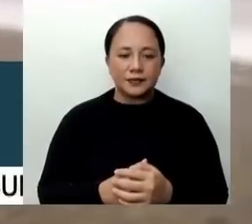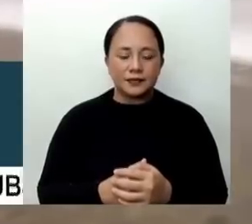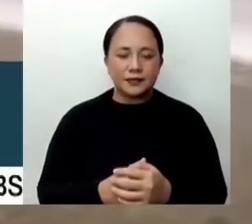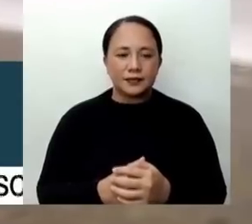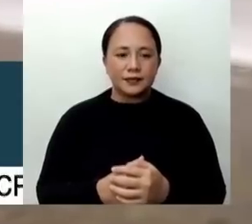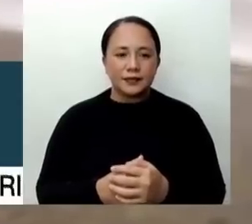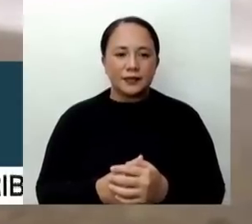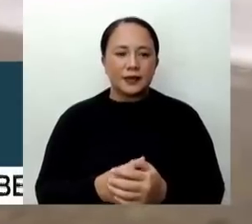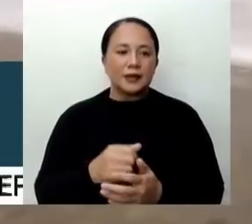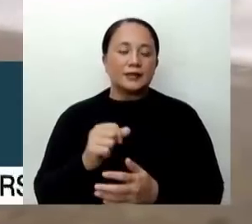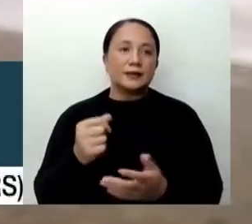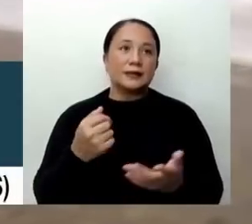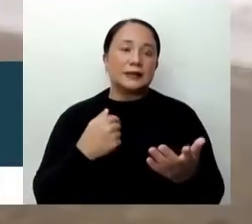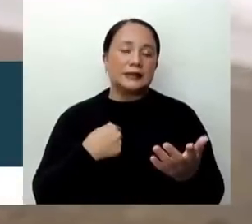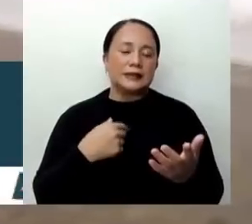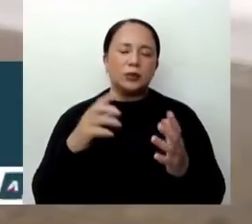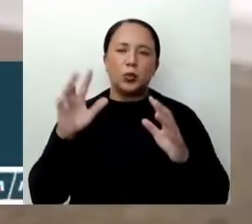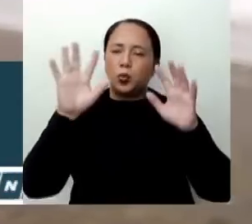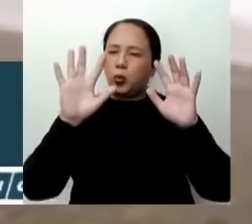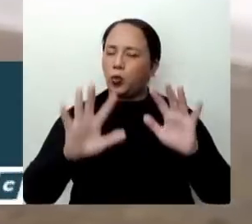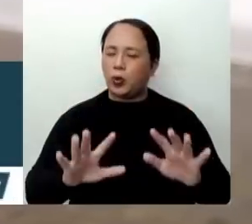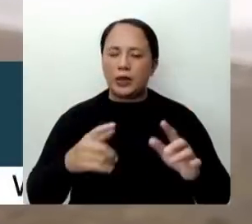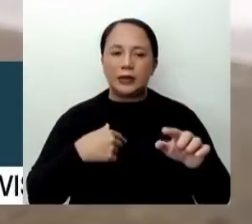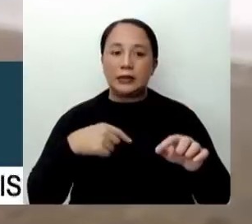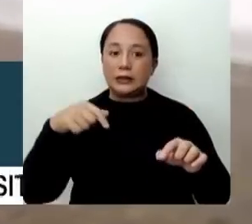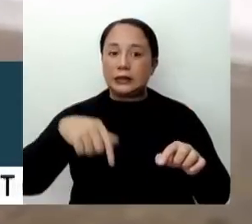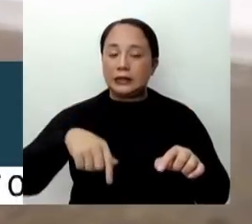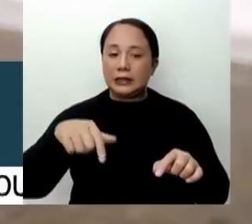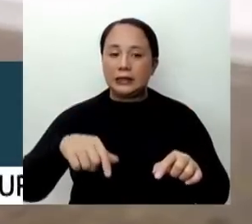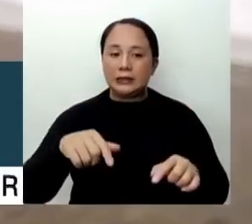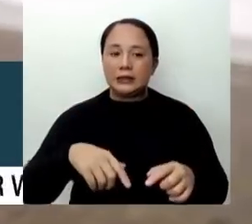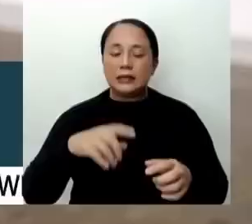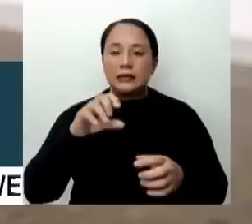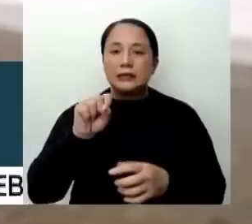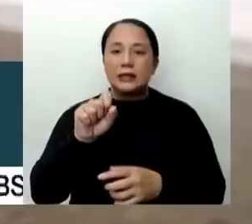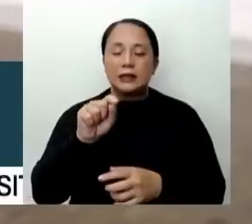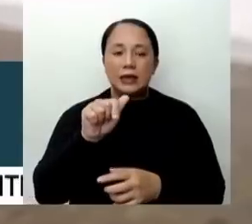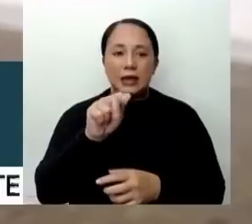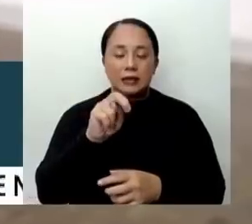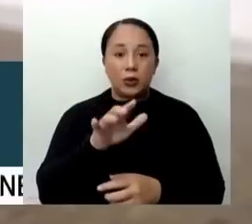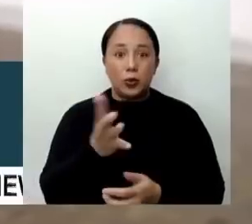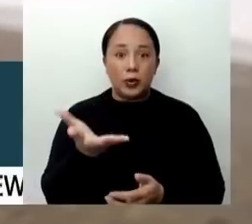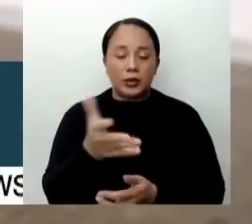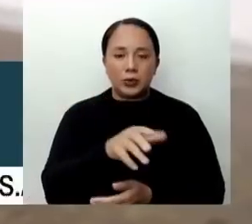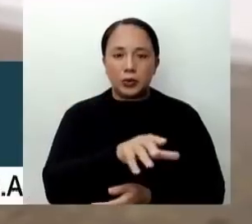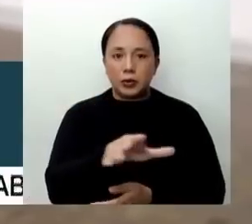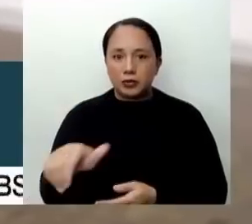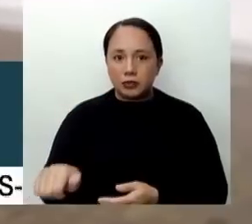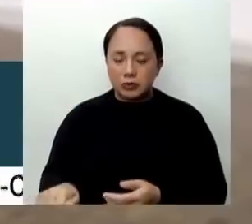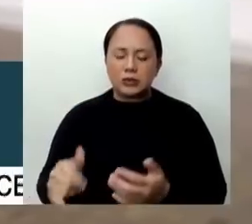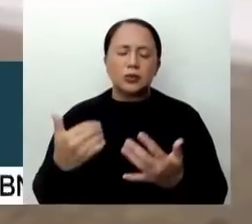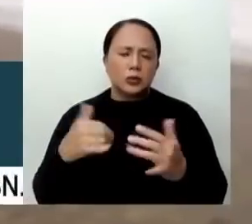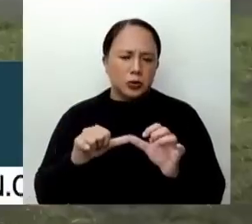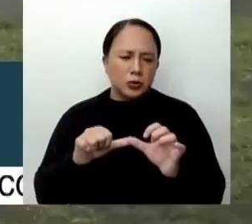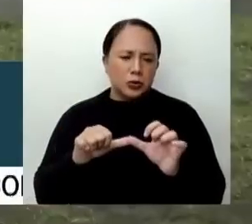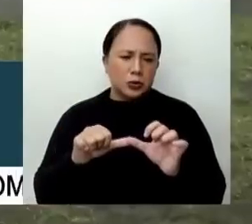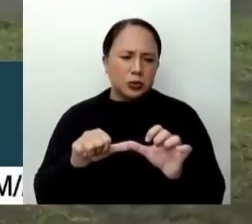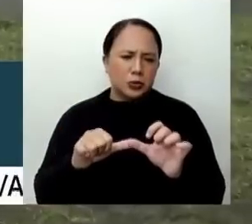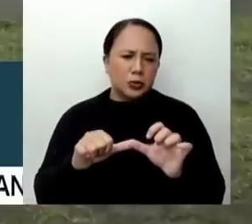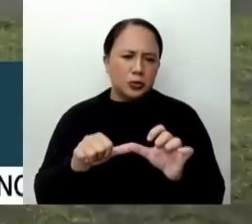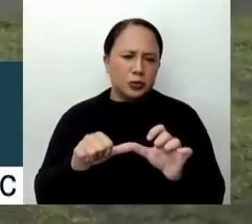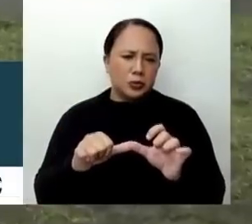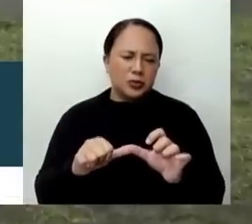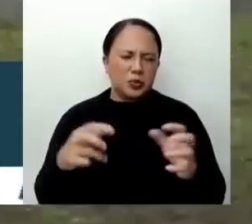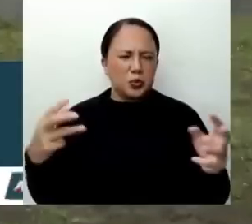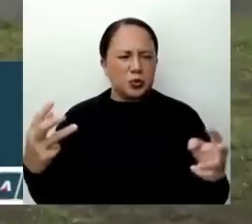Yes, Stanley, weather conditions here in the town of Santa Ana in Cagayan province continue to worsen